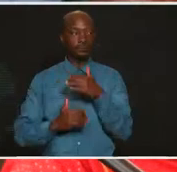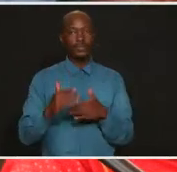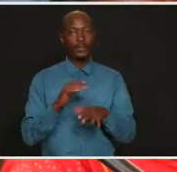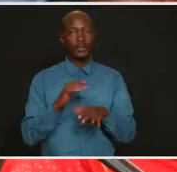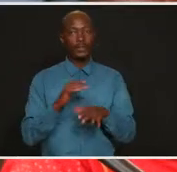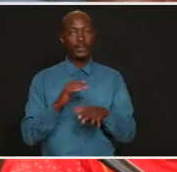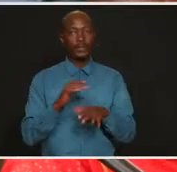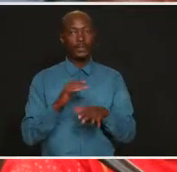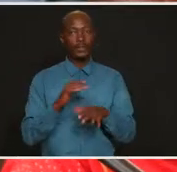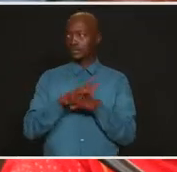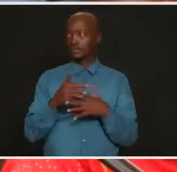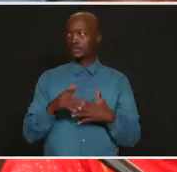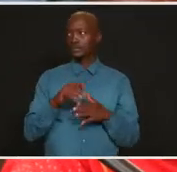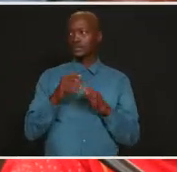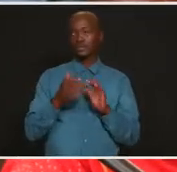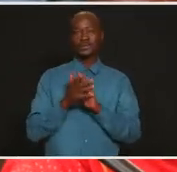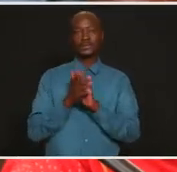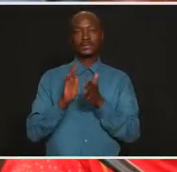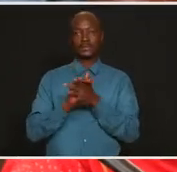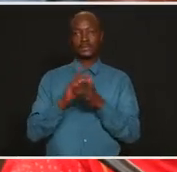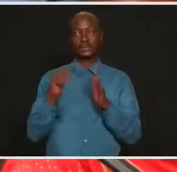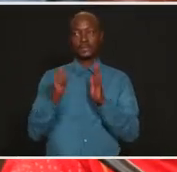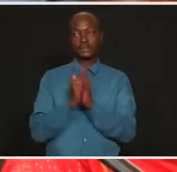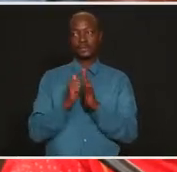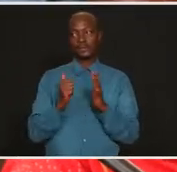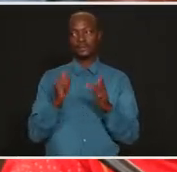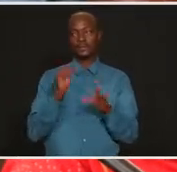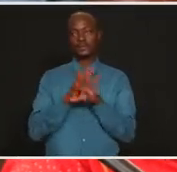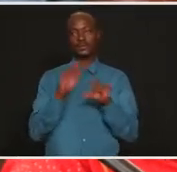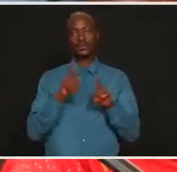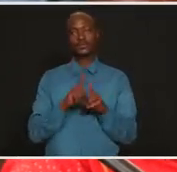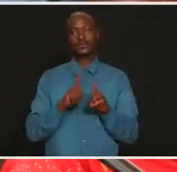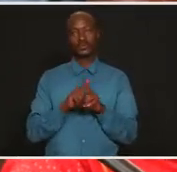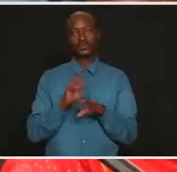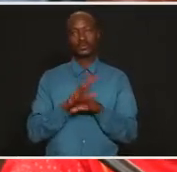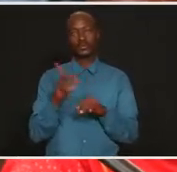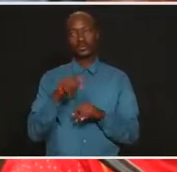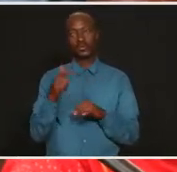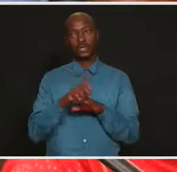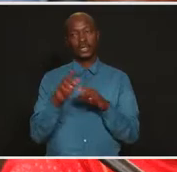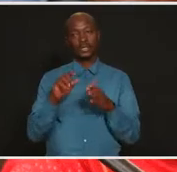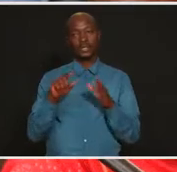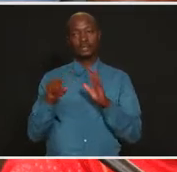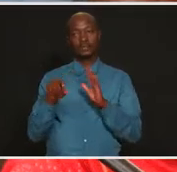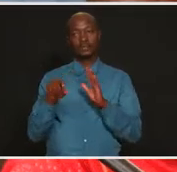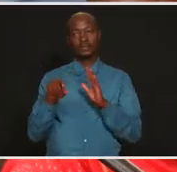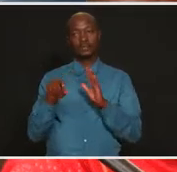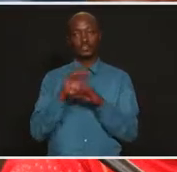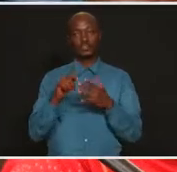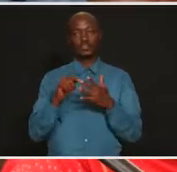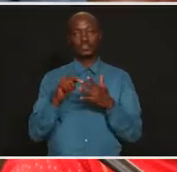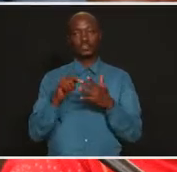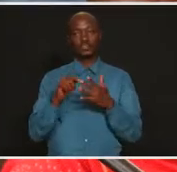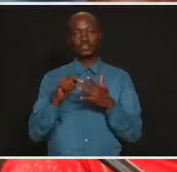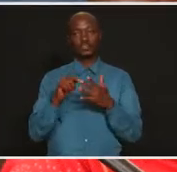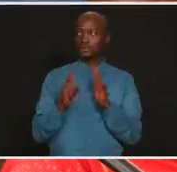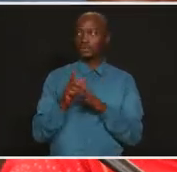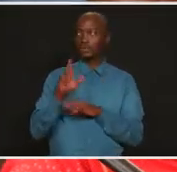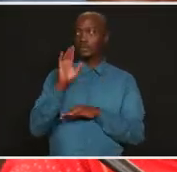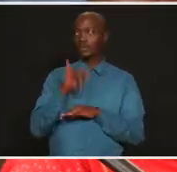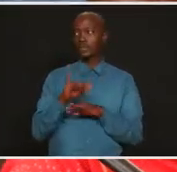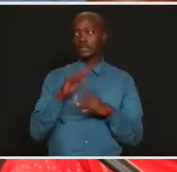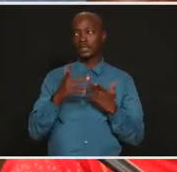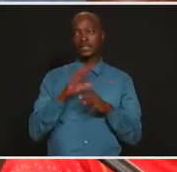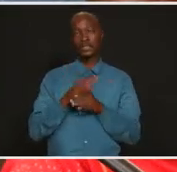contained into sassa act and also other pieces of legislation that doesn't